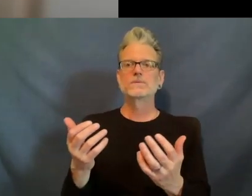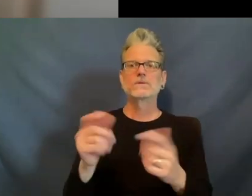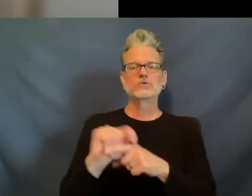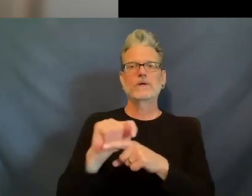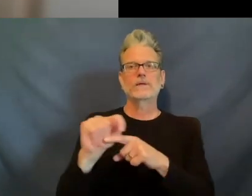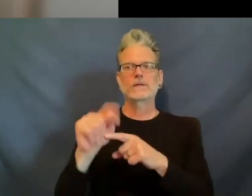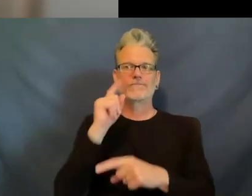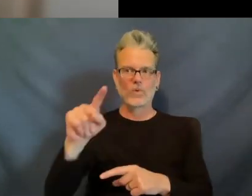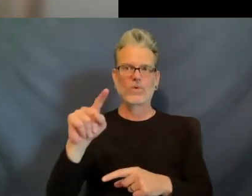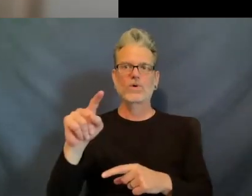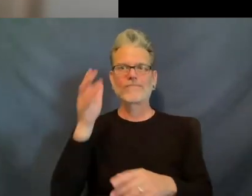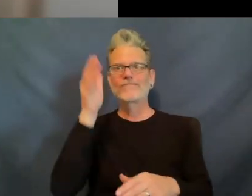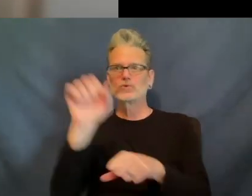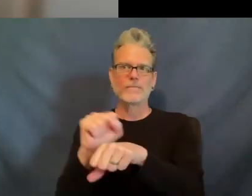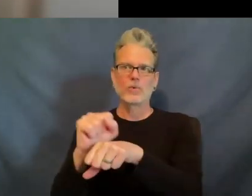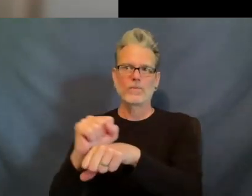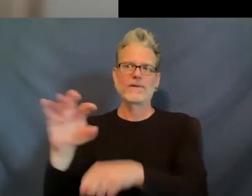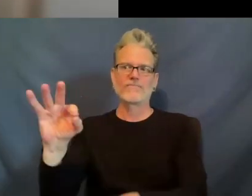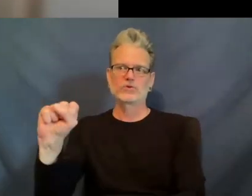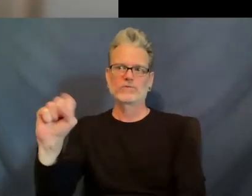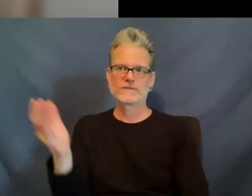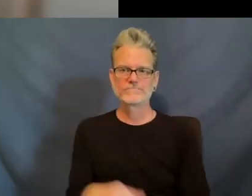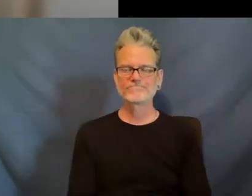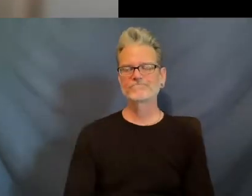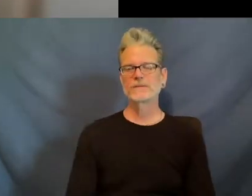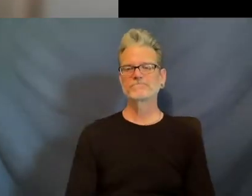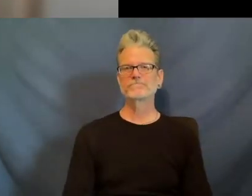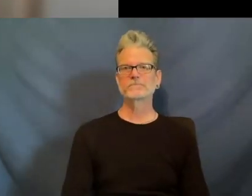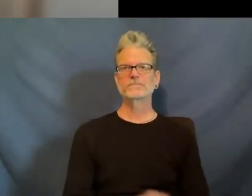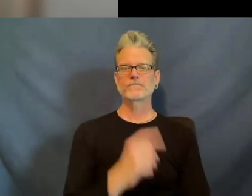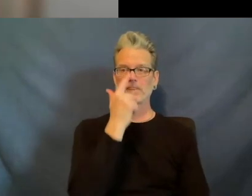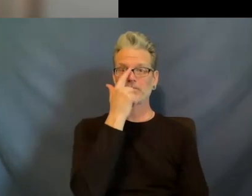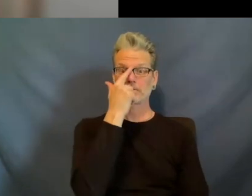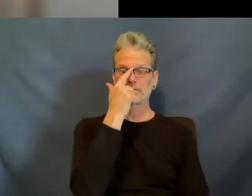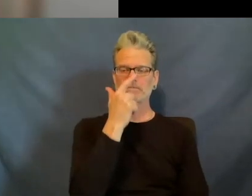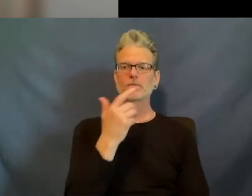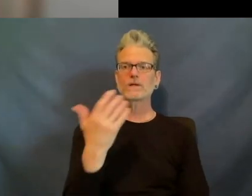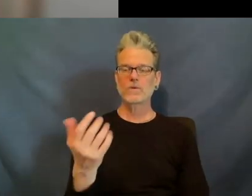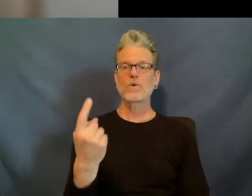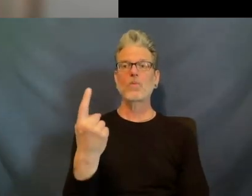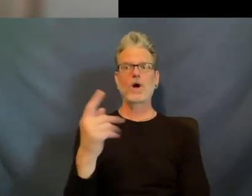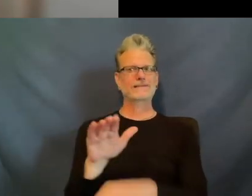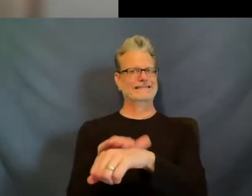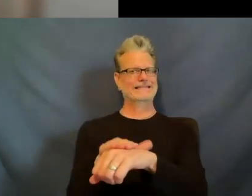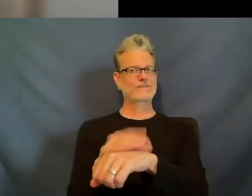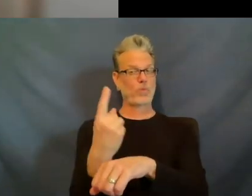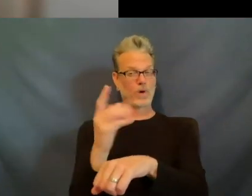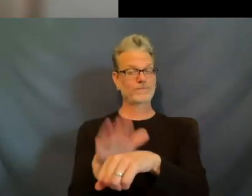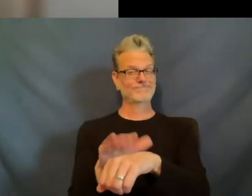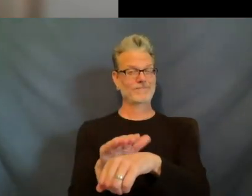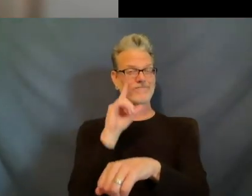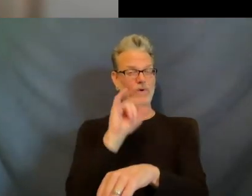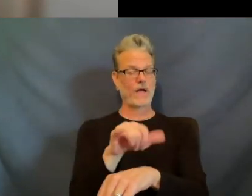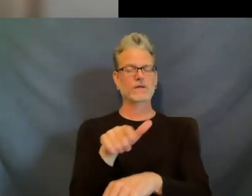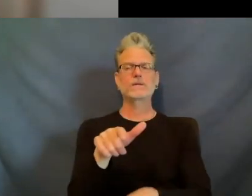training for future employment, essentially. So the one caveat to that is,